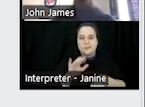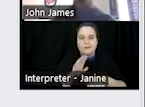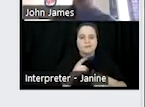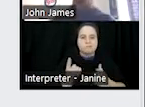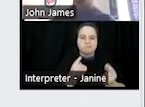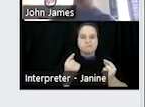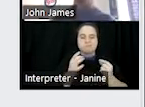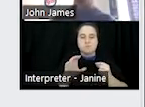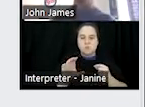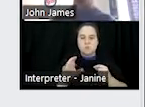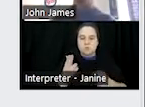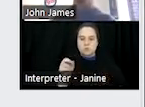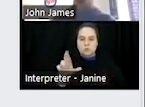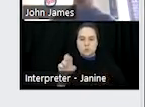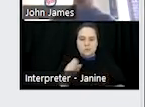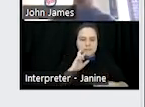So, yeah.